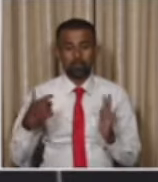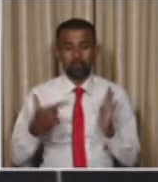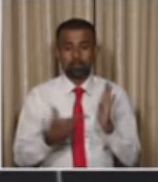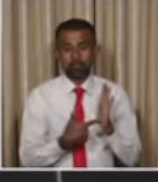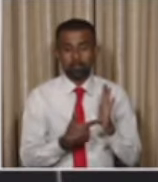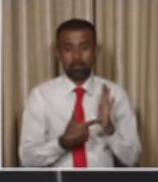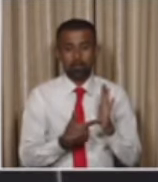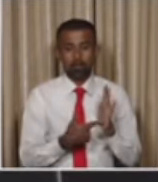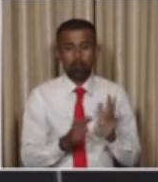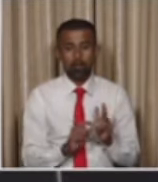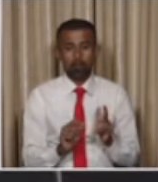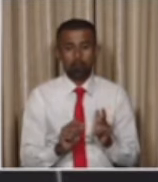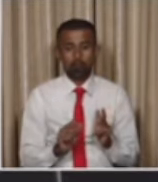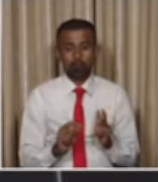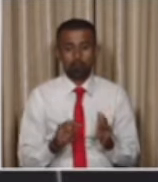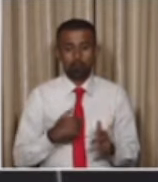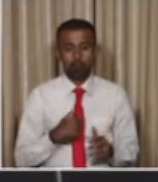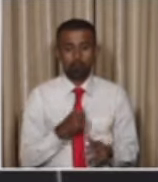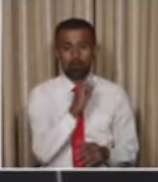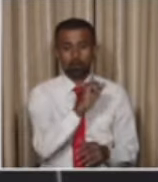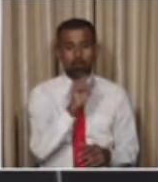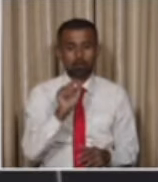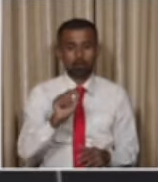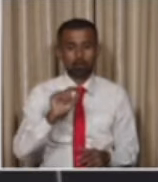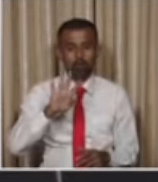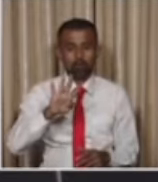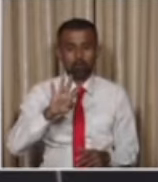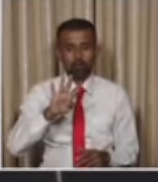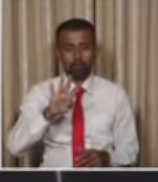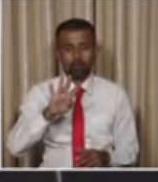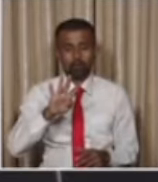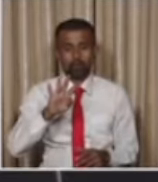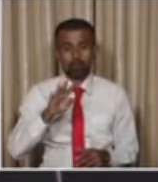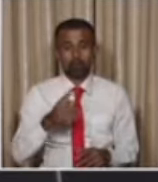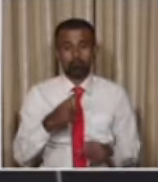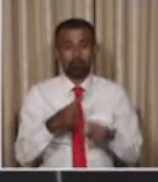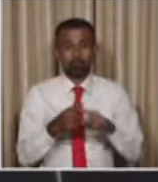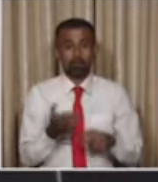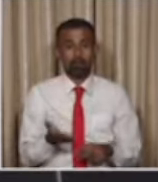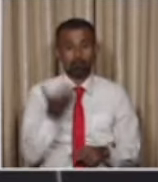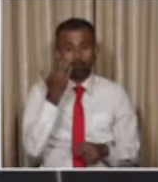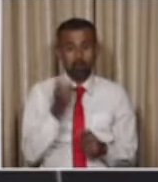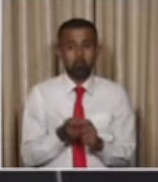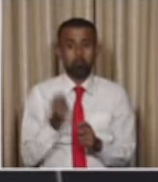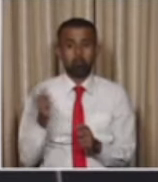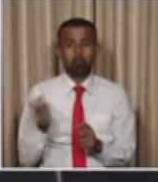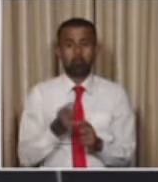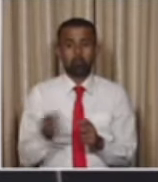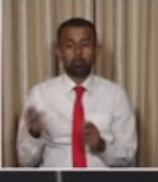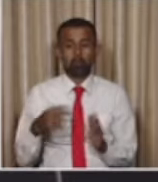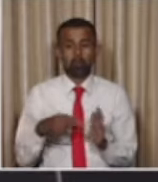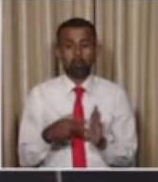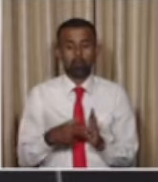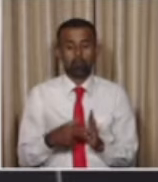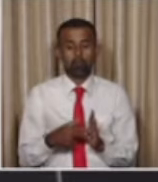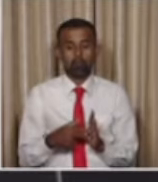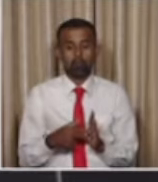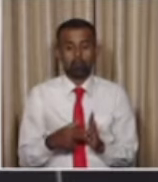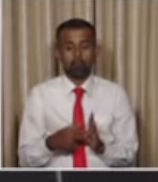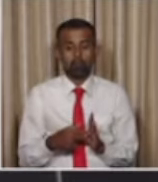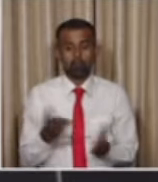than the ICTA's 2024 approved budgetary estimate to this particular company,